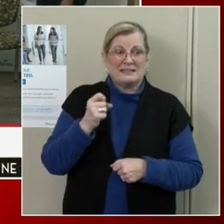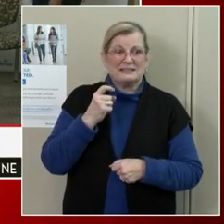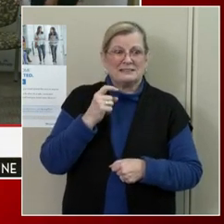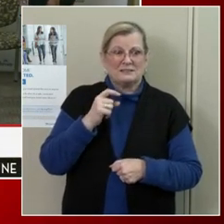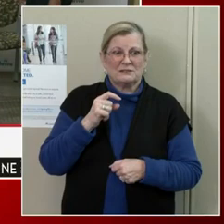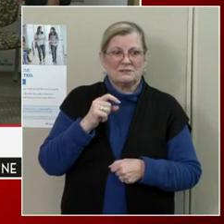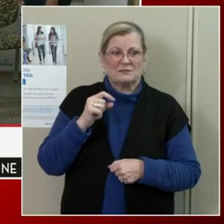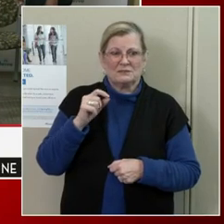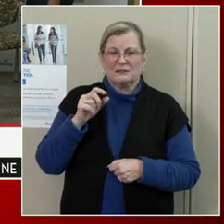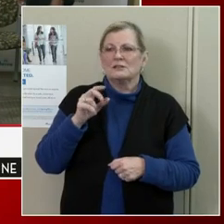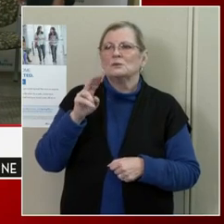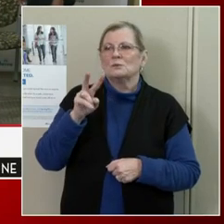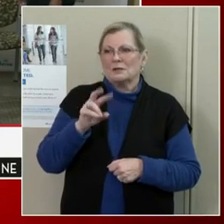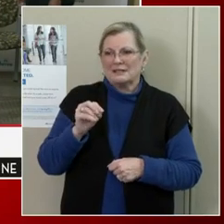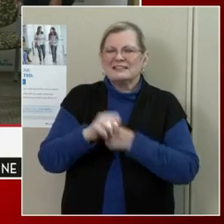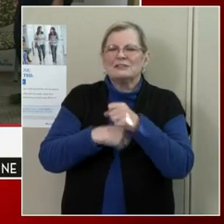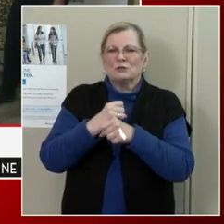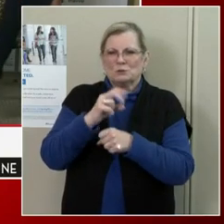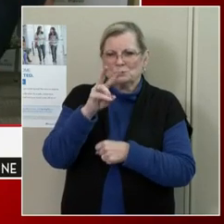Welcome.